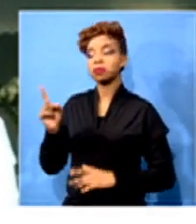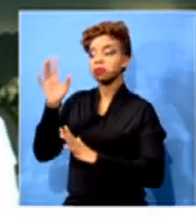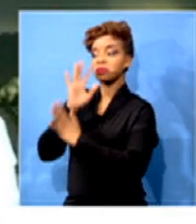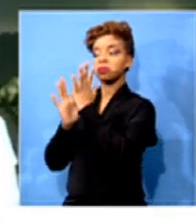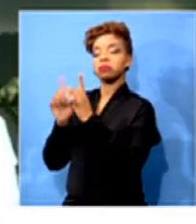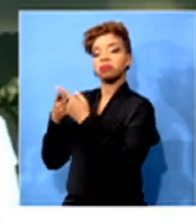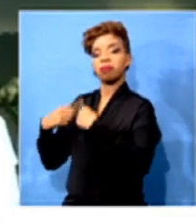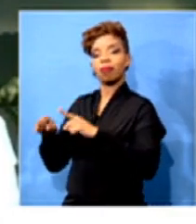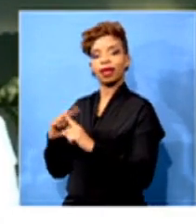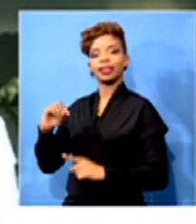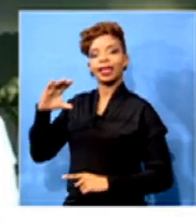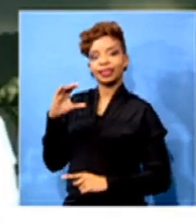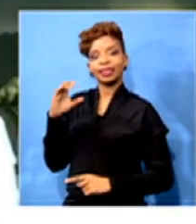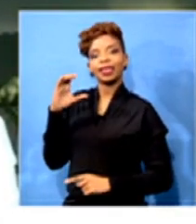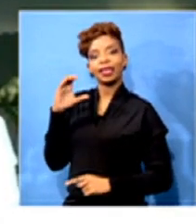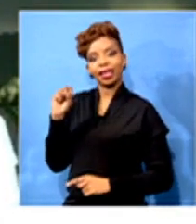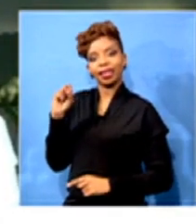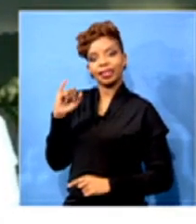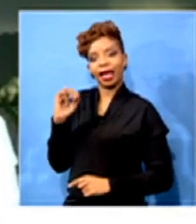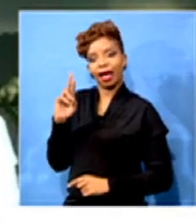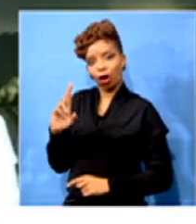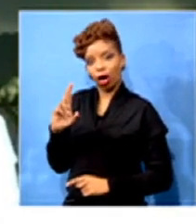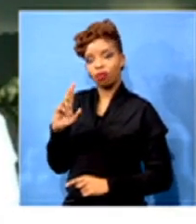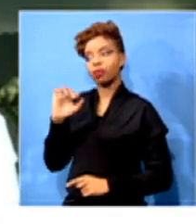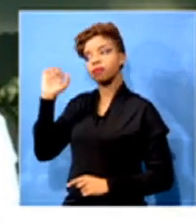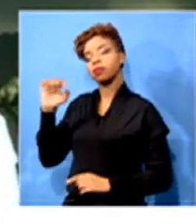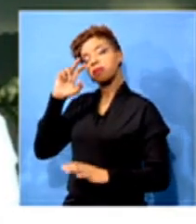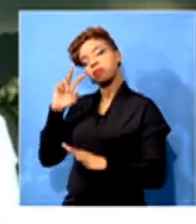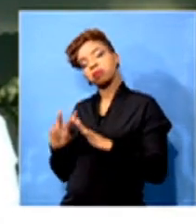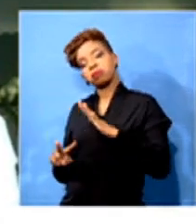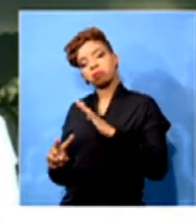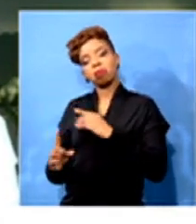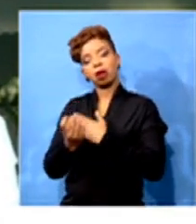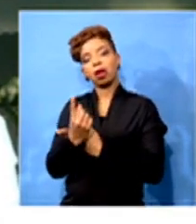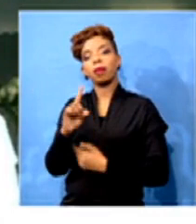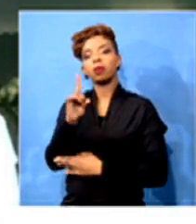the CSIR's projection is for 2020.